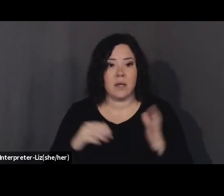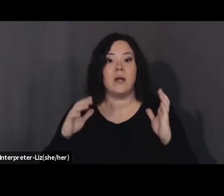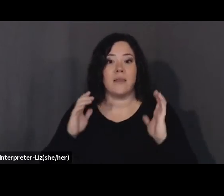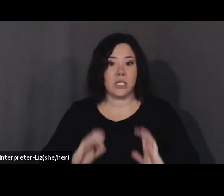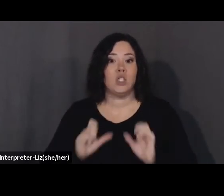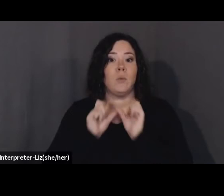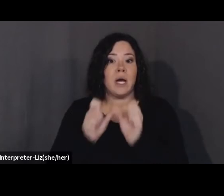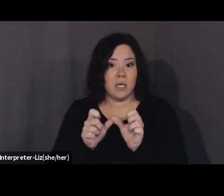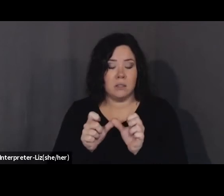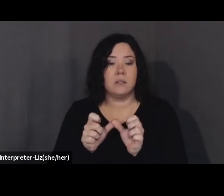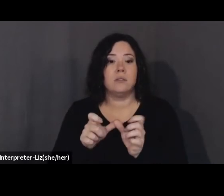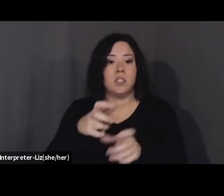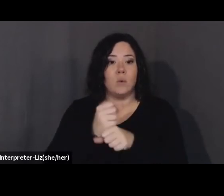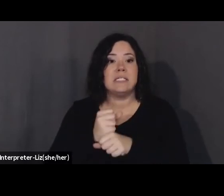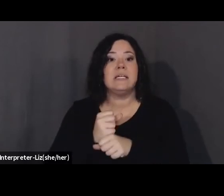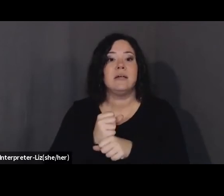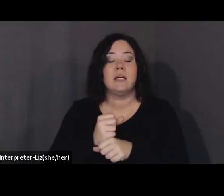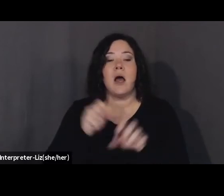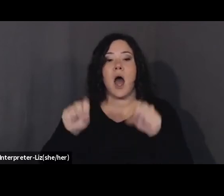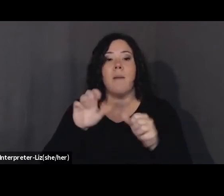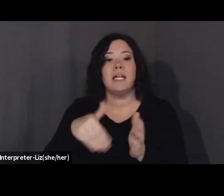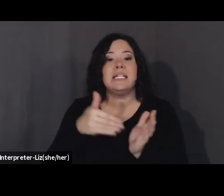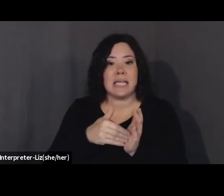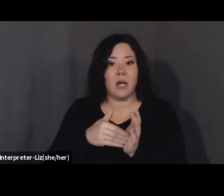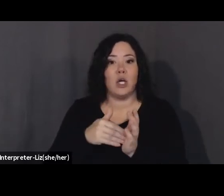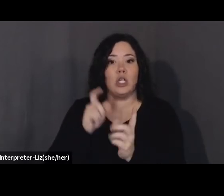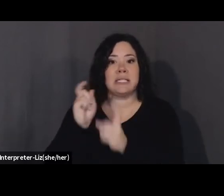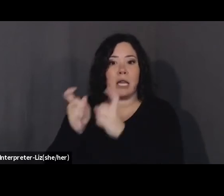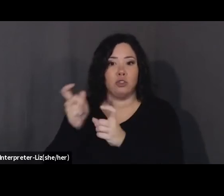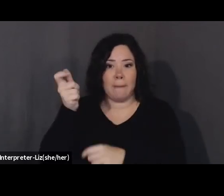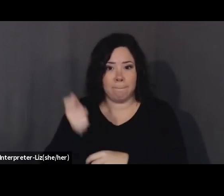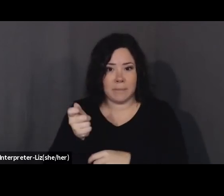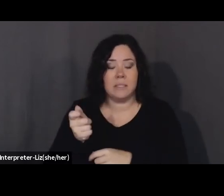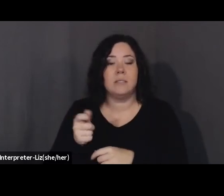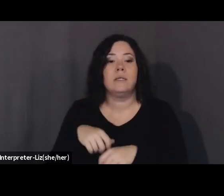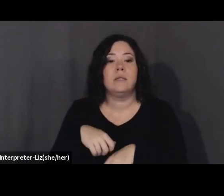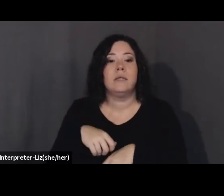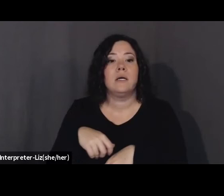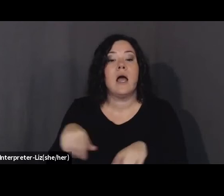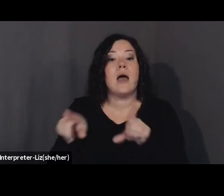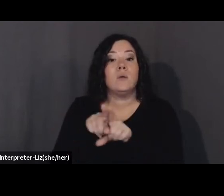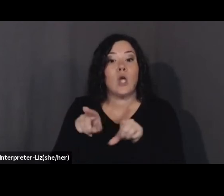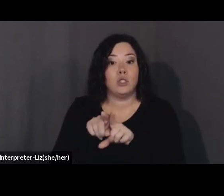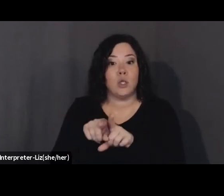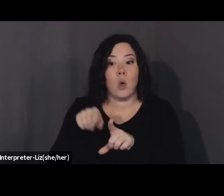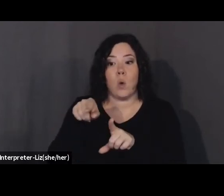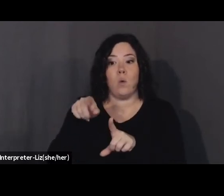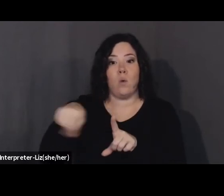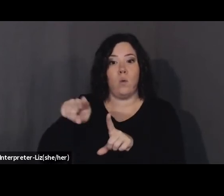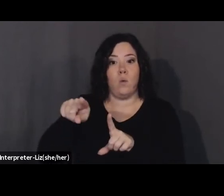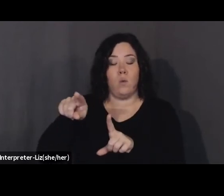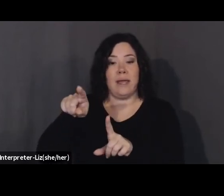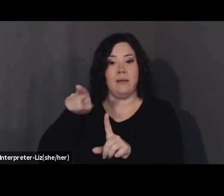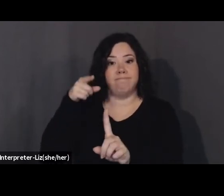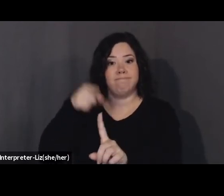an Ability Center Auxiliary Scholarship and was featured in our annual style